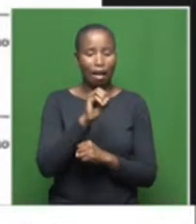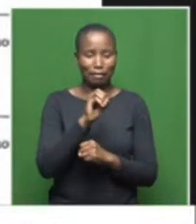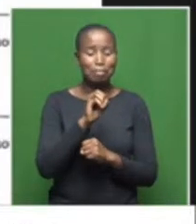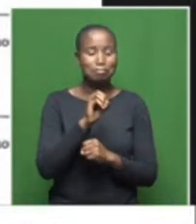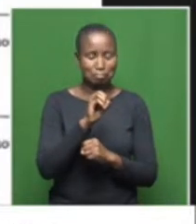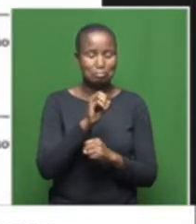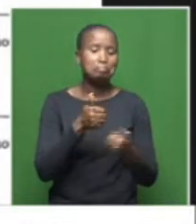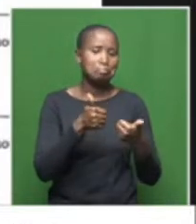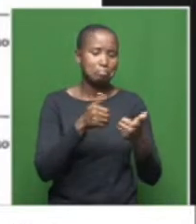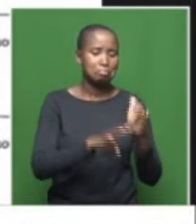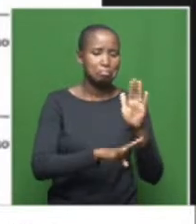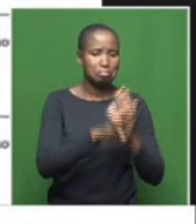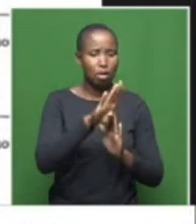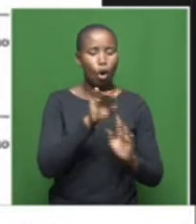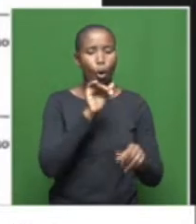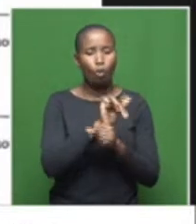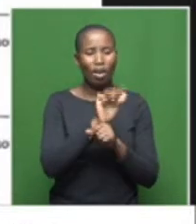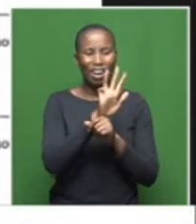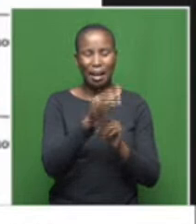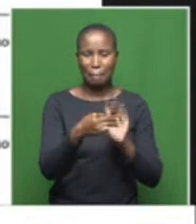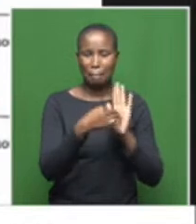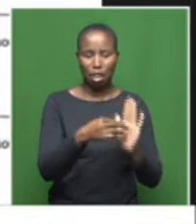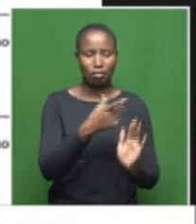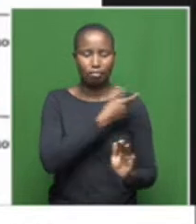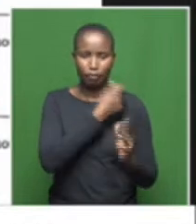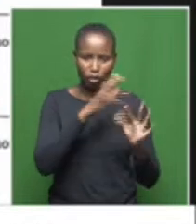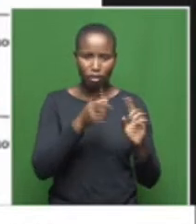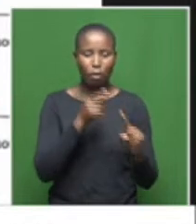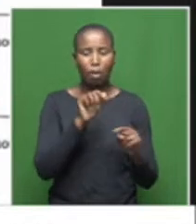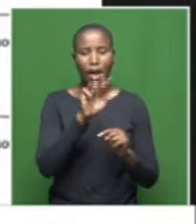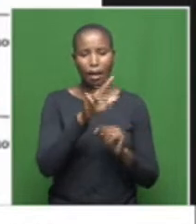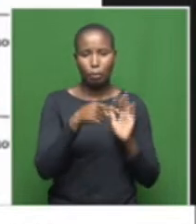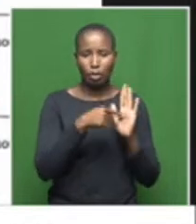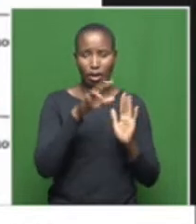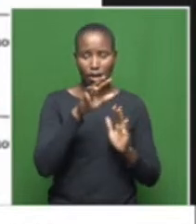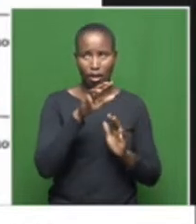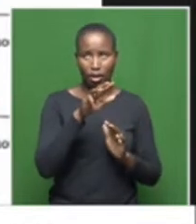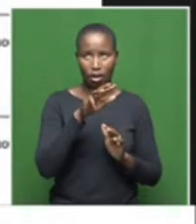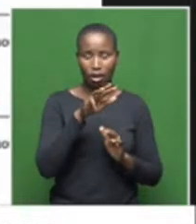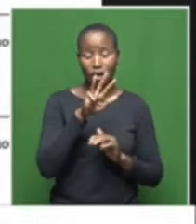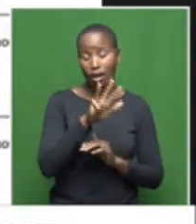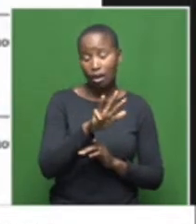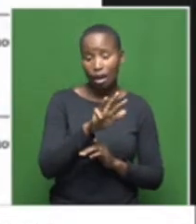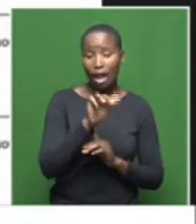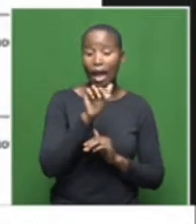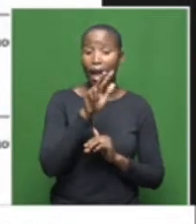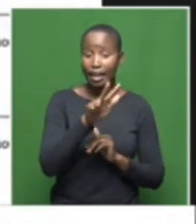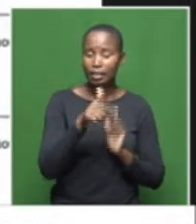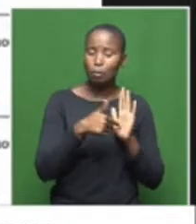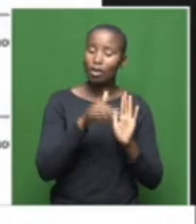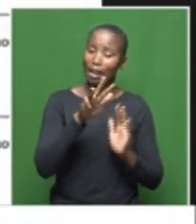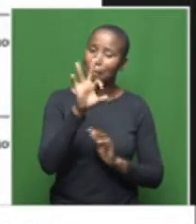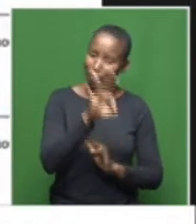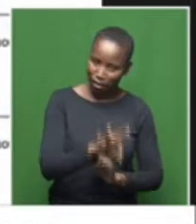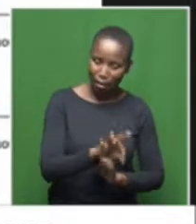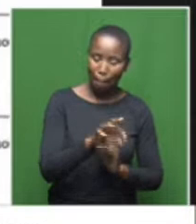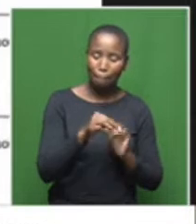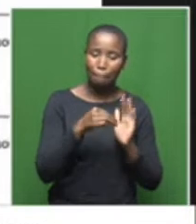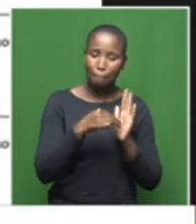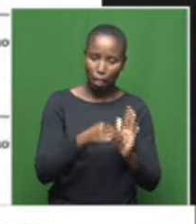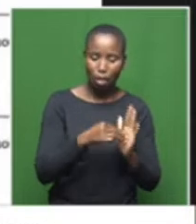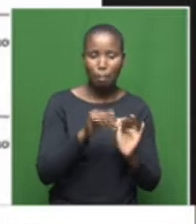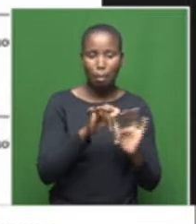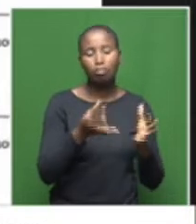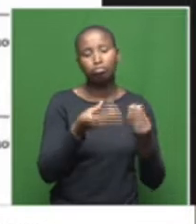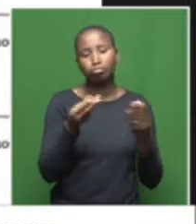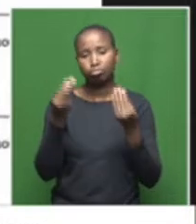just under 9 million doses administered, standing at 8.9 million, with just over 5 million people who have received